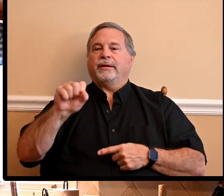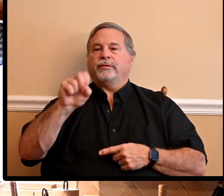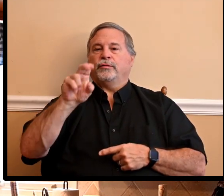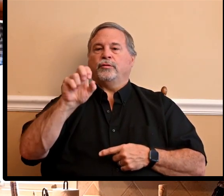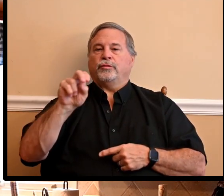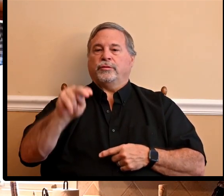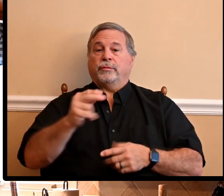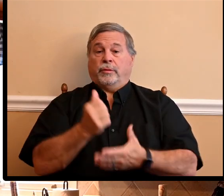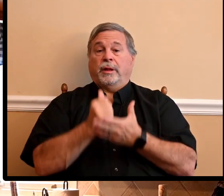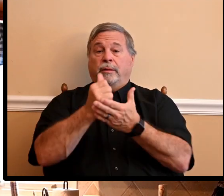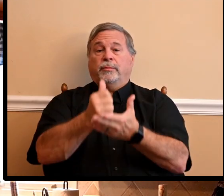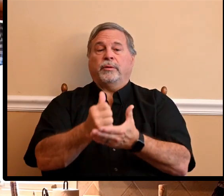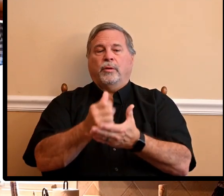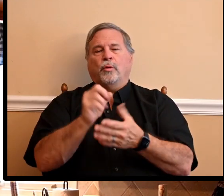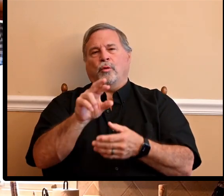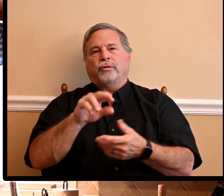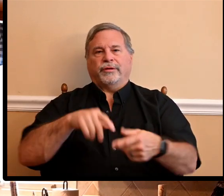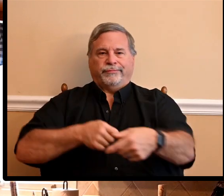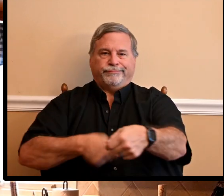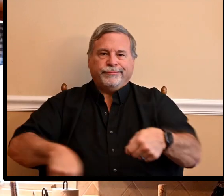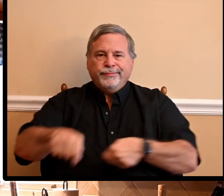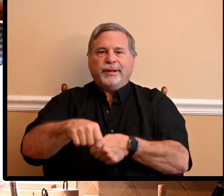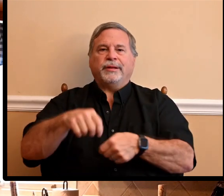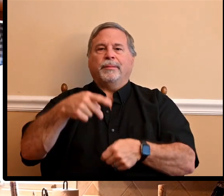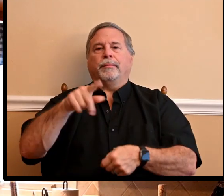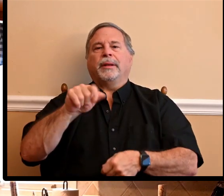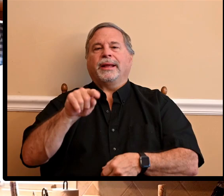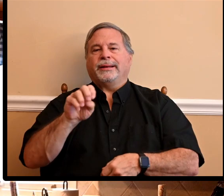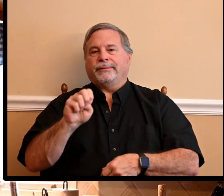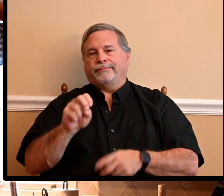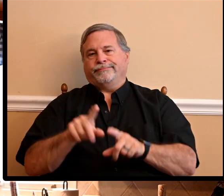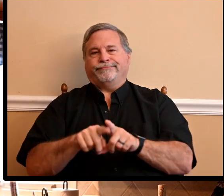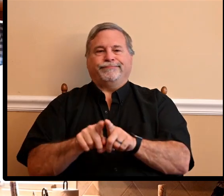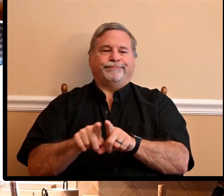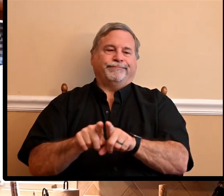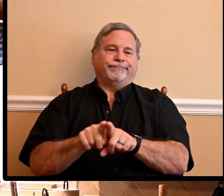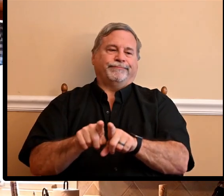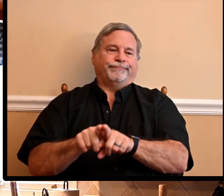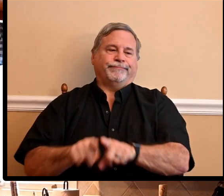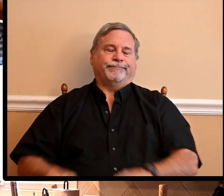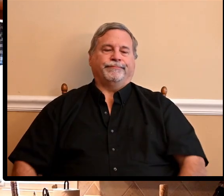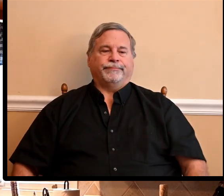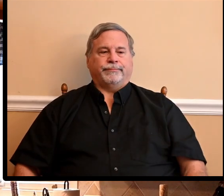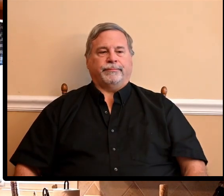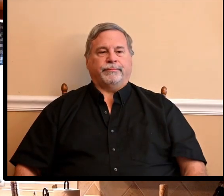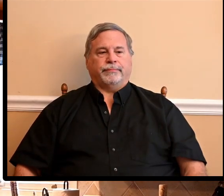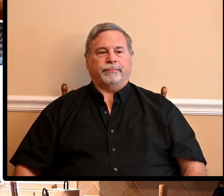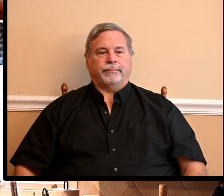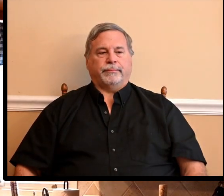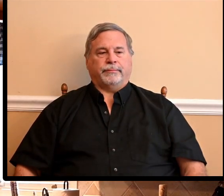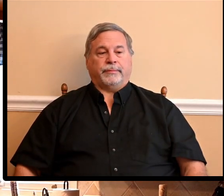Lazy Susan, that can help you, or you can just spin the plate.